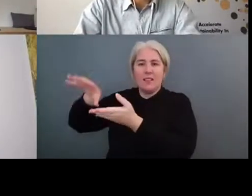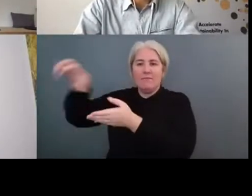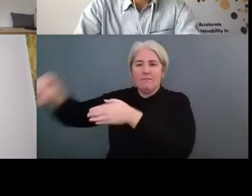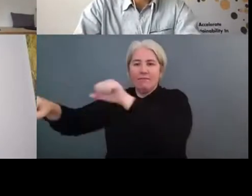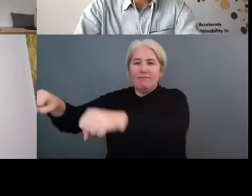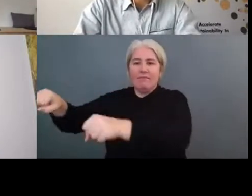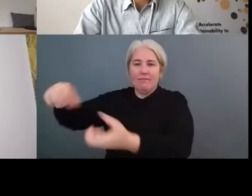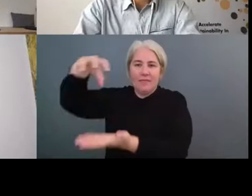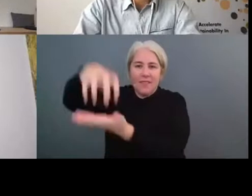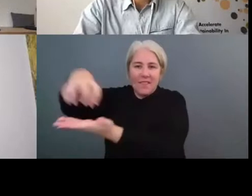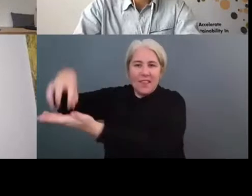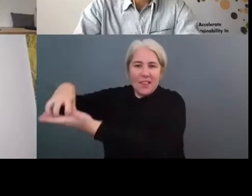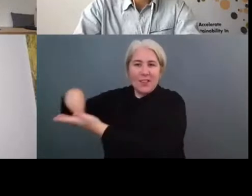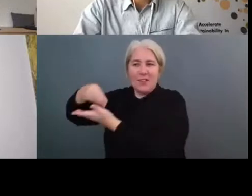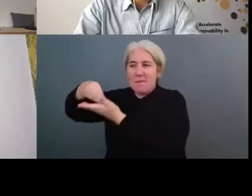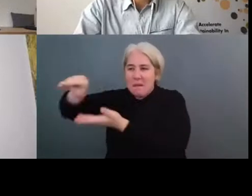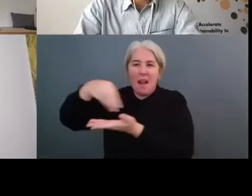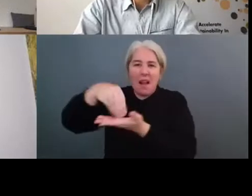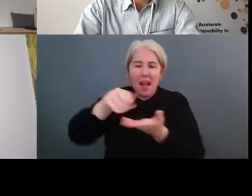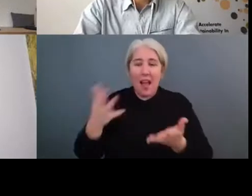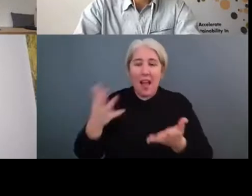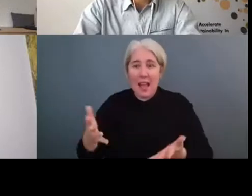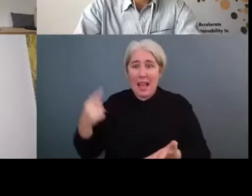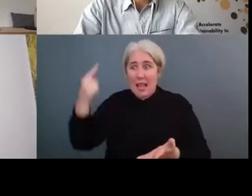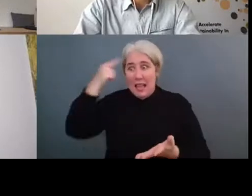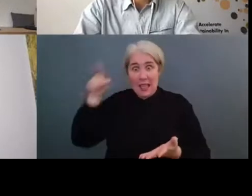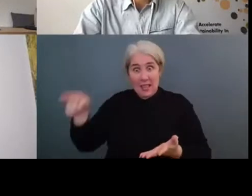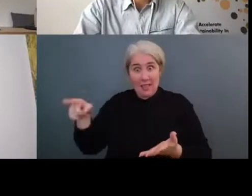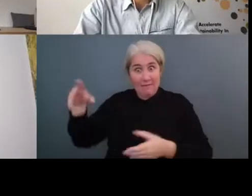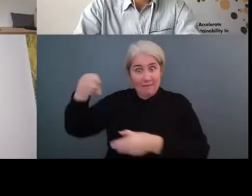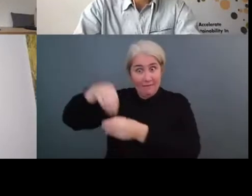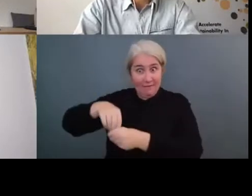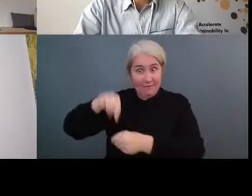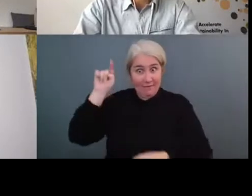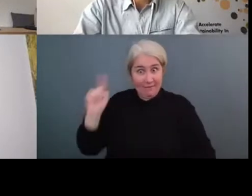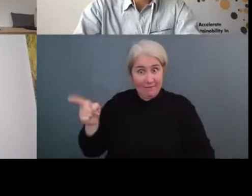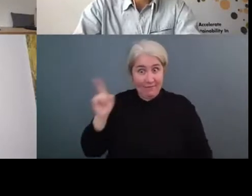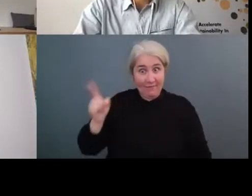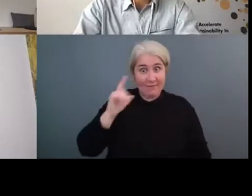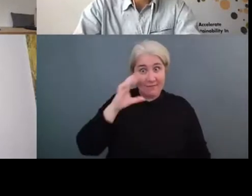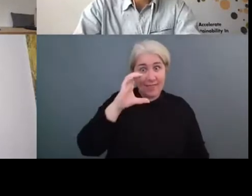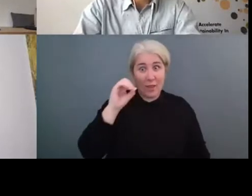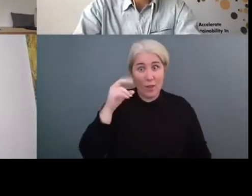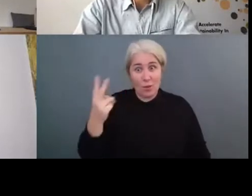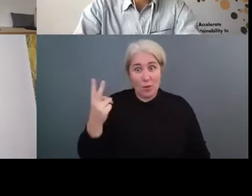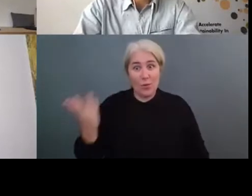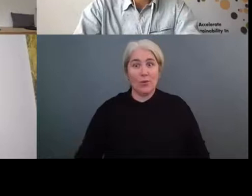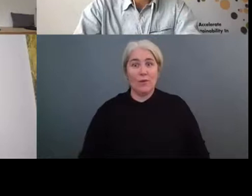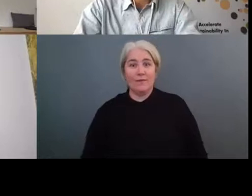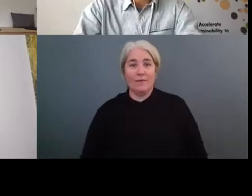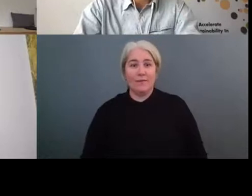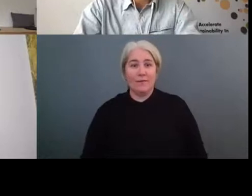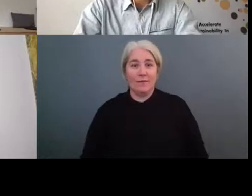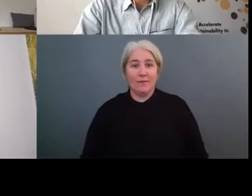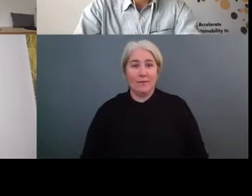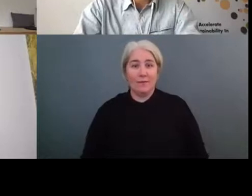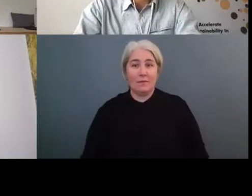are going to buy, but it's with some criteria embedded in the procurement strategy of Paris